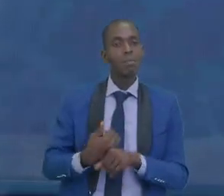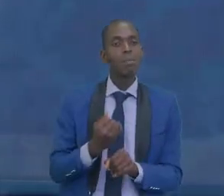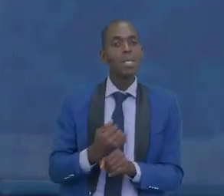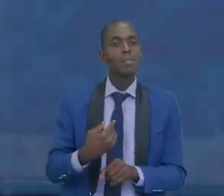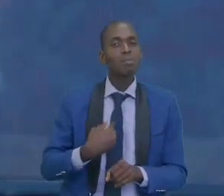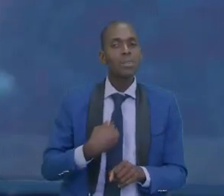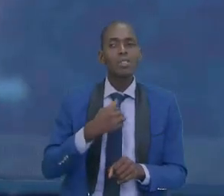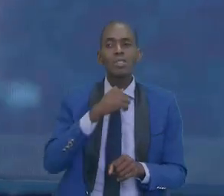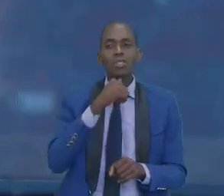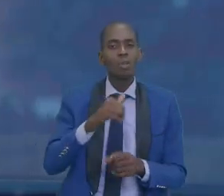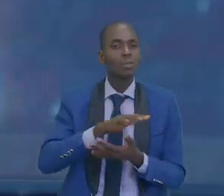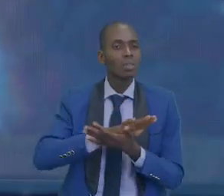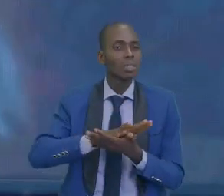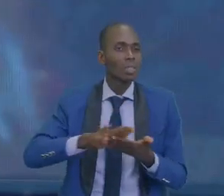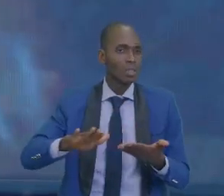unclean.